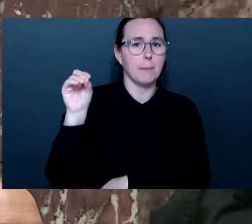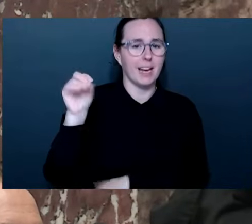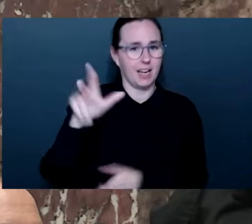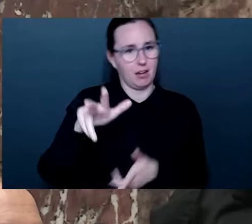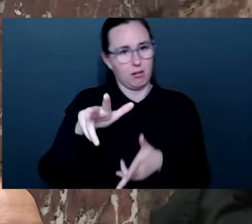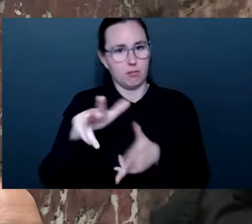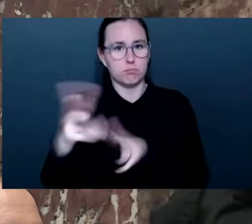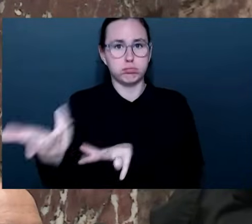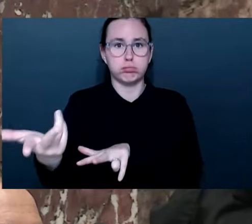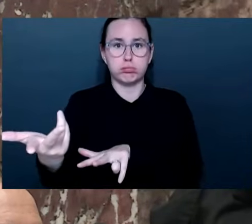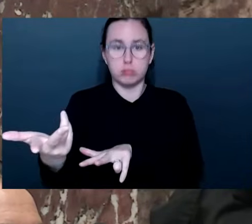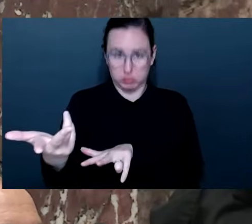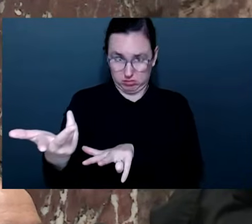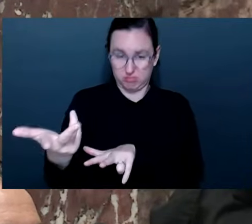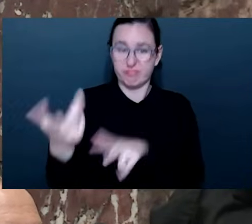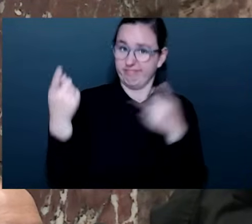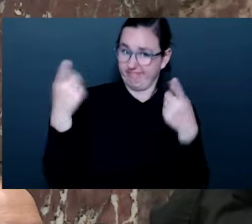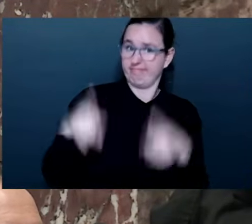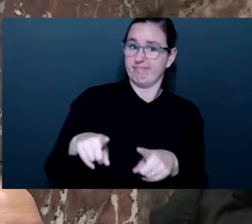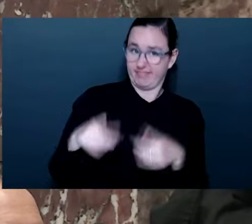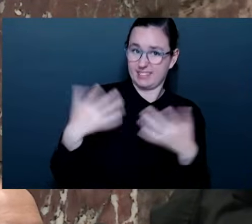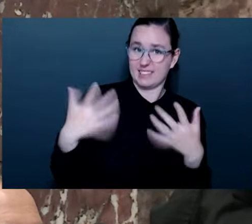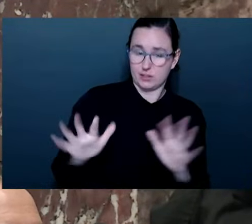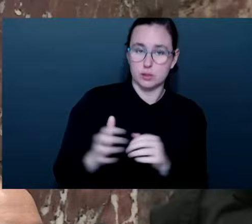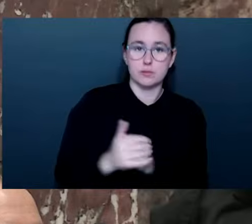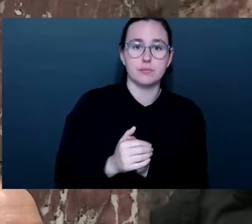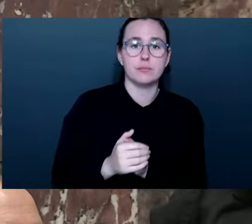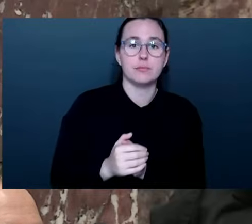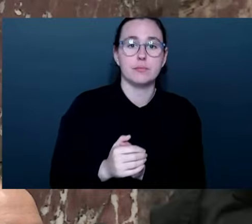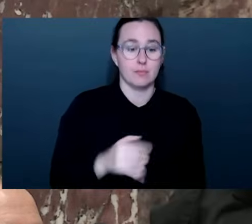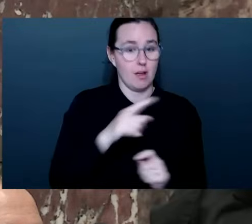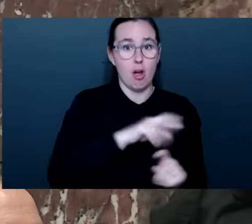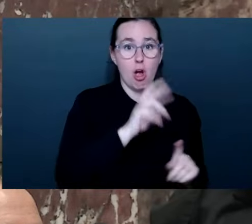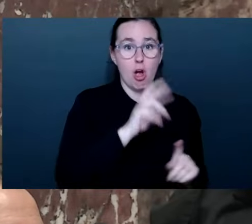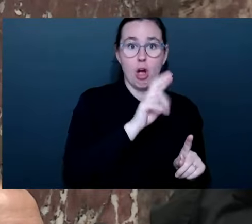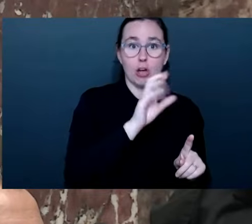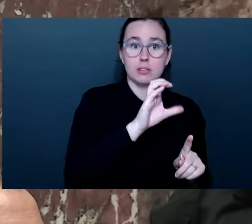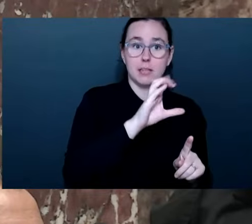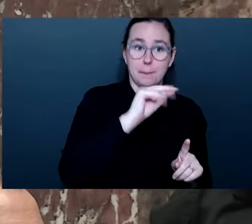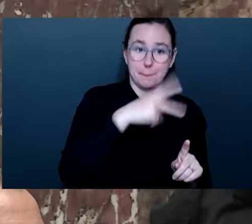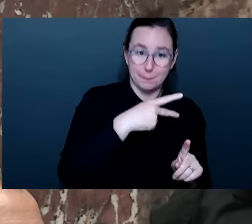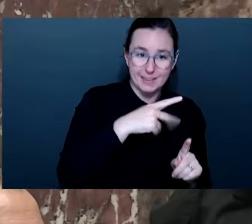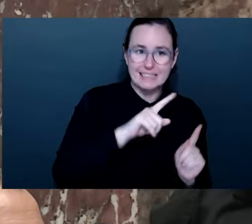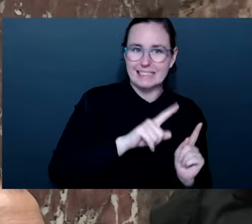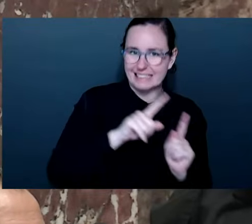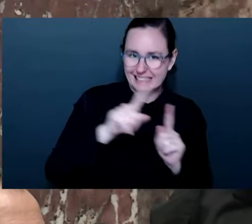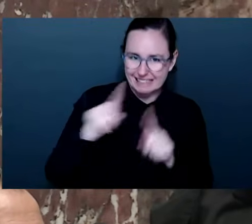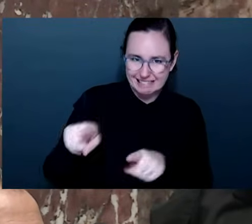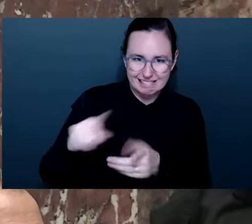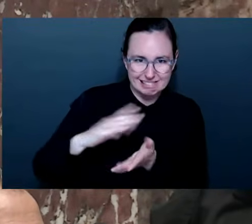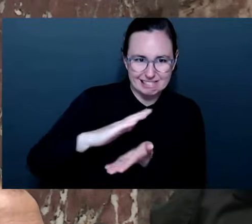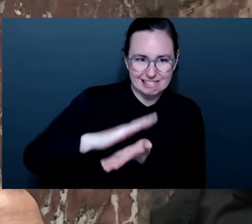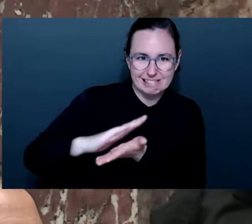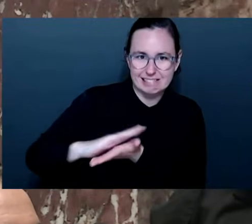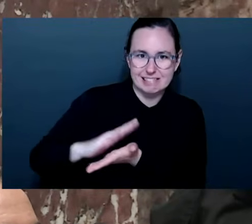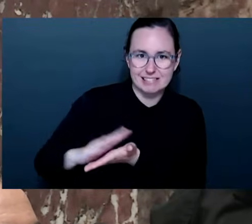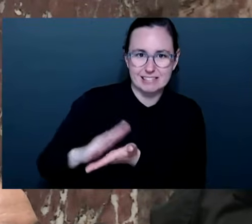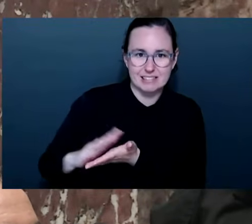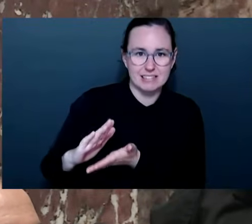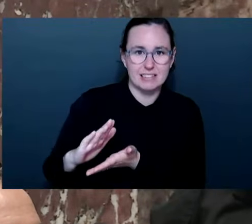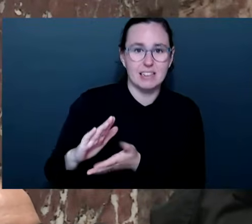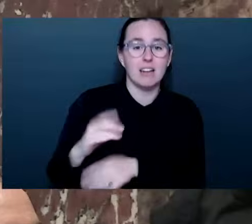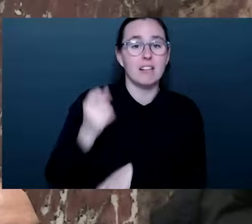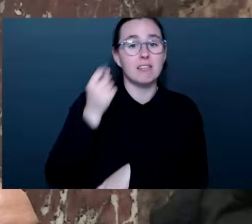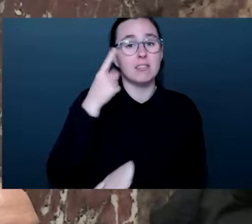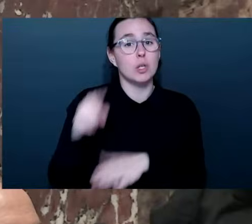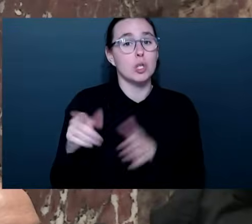paid. Will the minister ensure this small business receives a remuneration check prior to the